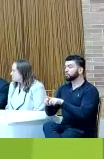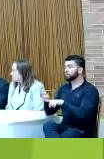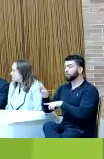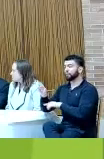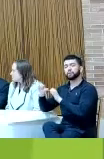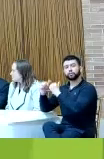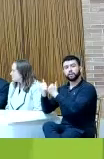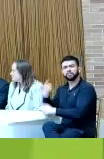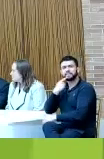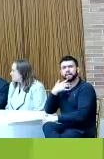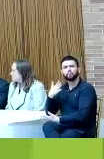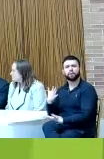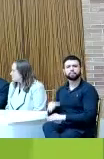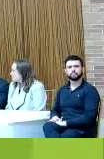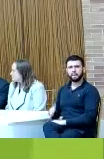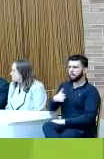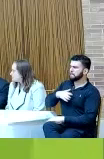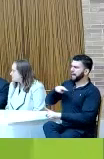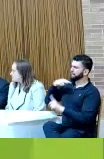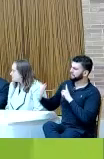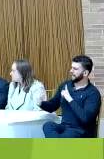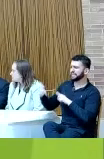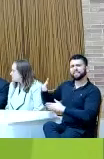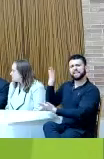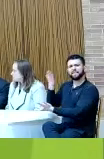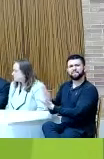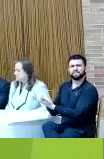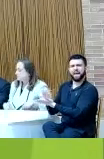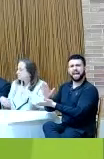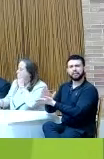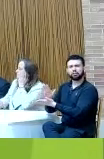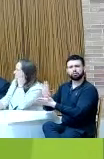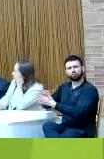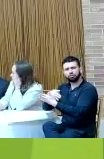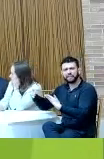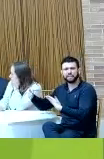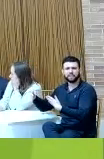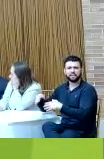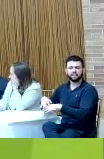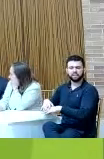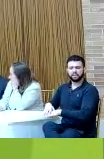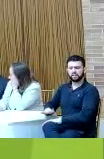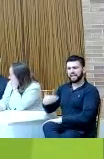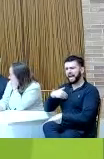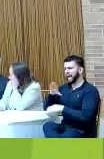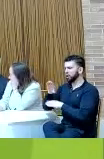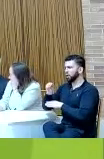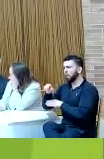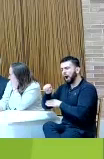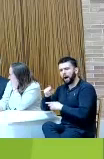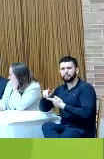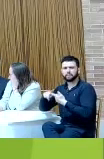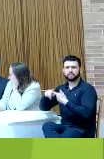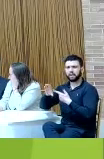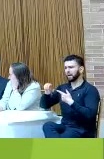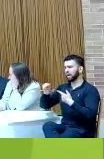as per her point of view the Civil Rights fact sheet um was intended for associations co-ops condos not to